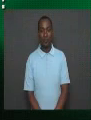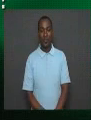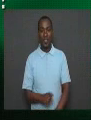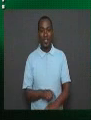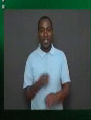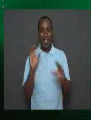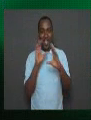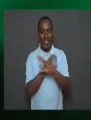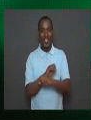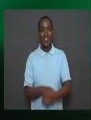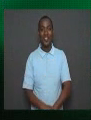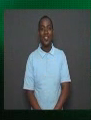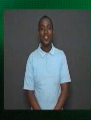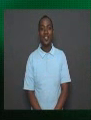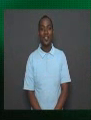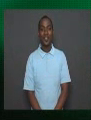Time's up.